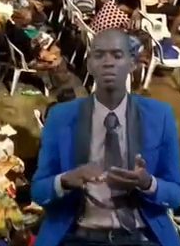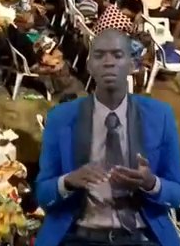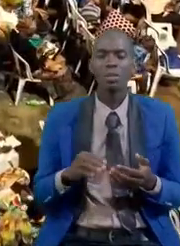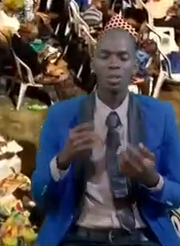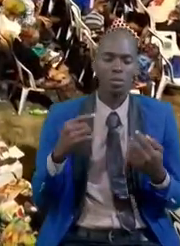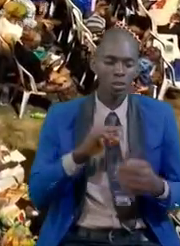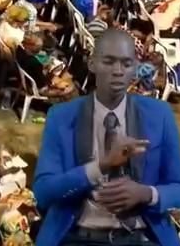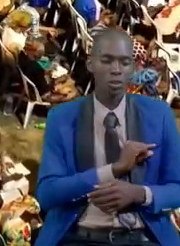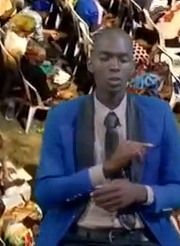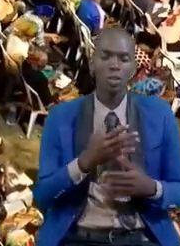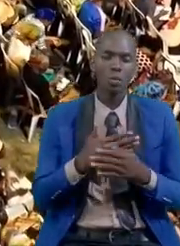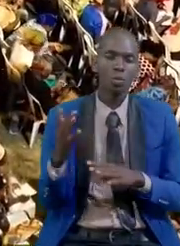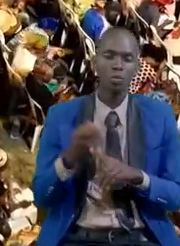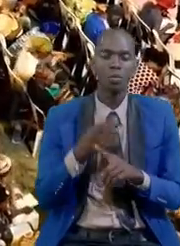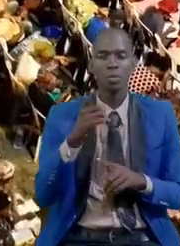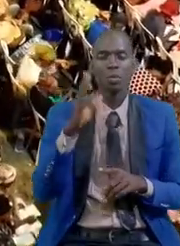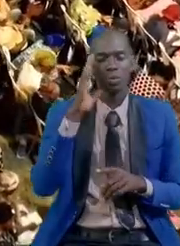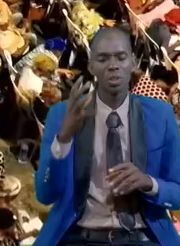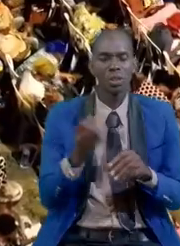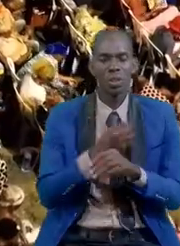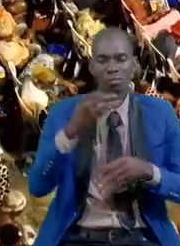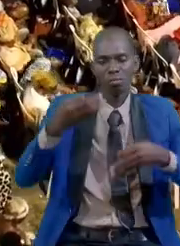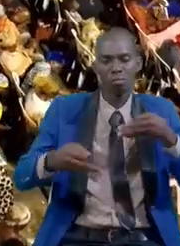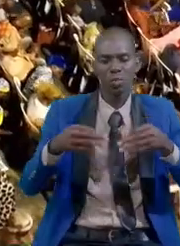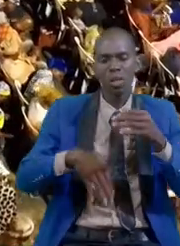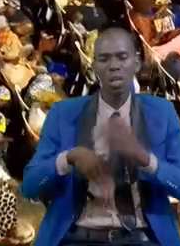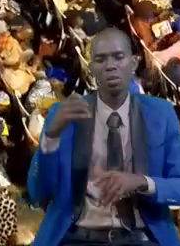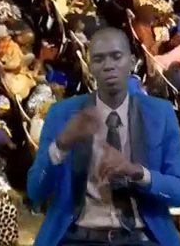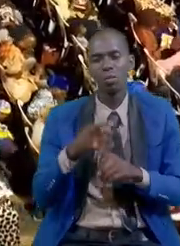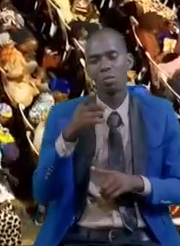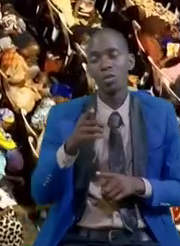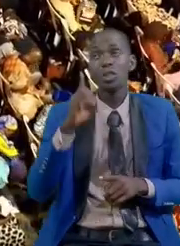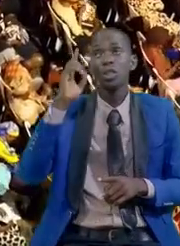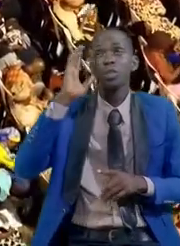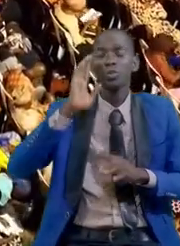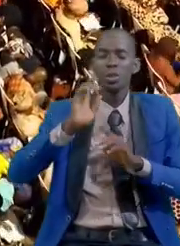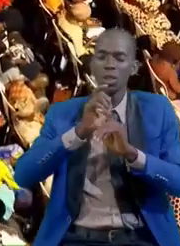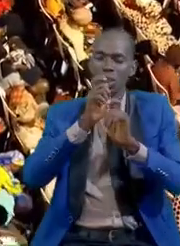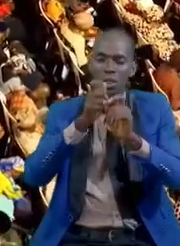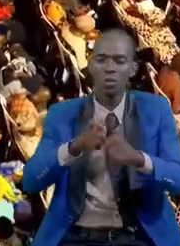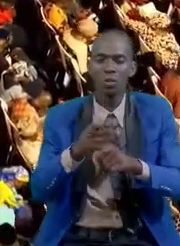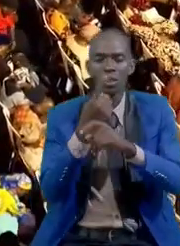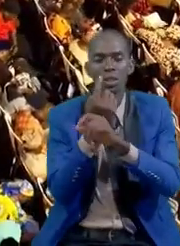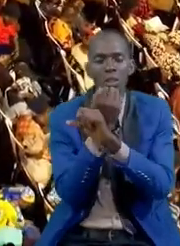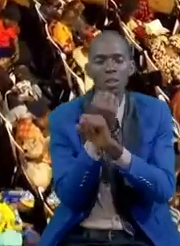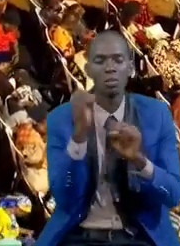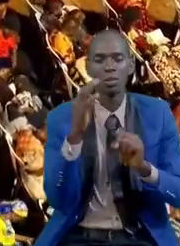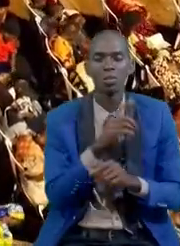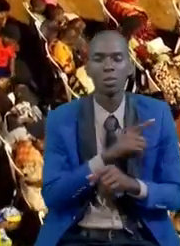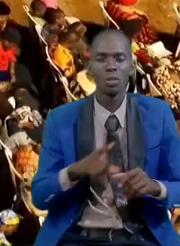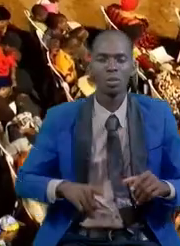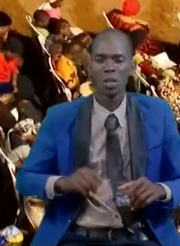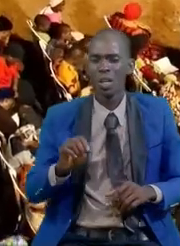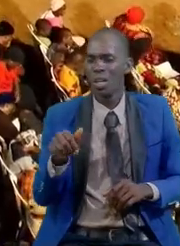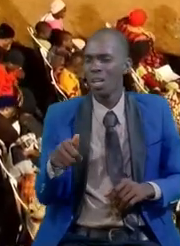take condemnation away from you. He will give you the salvation of the Lord. Anywhere you